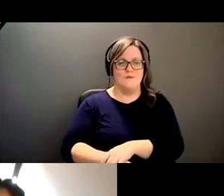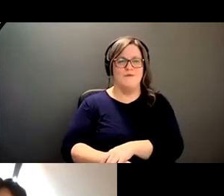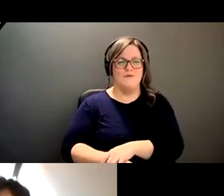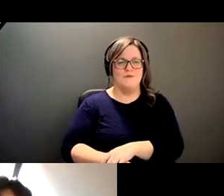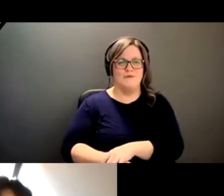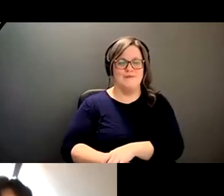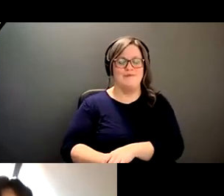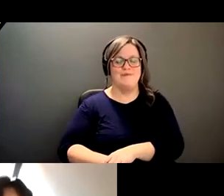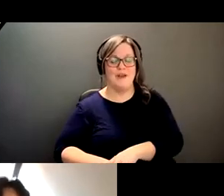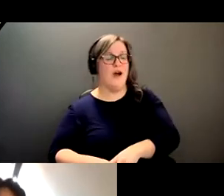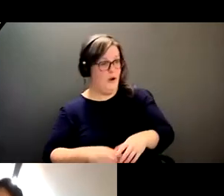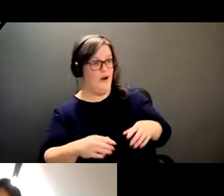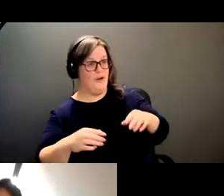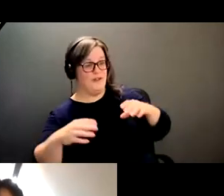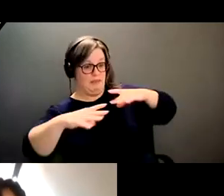acronym. Yeah.